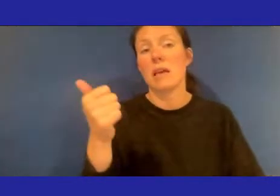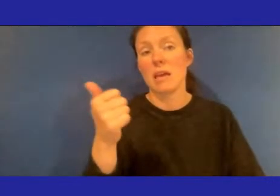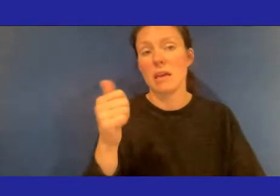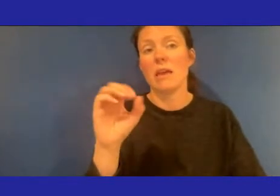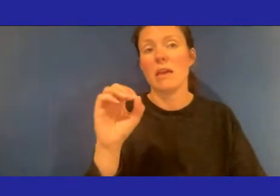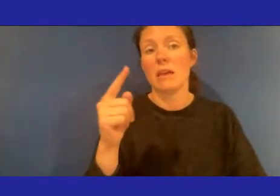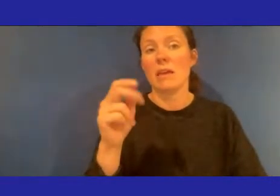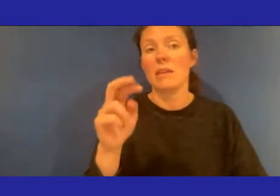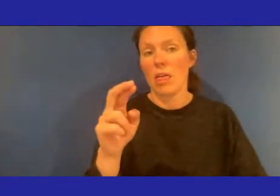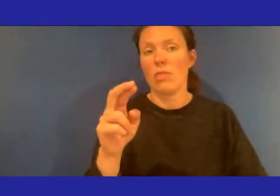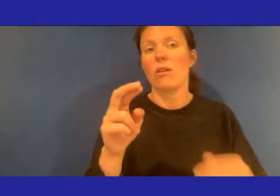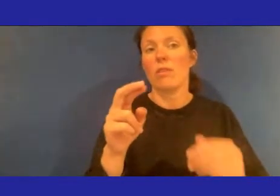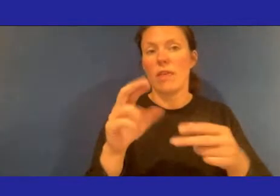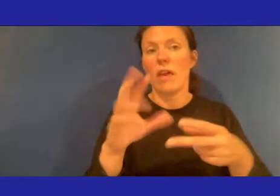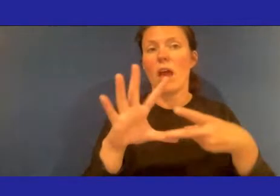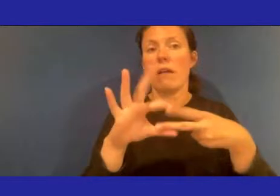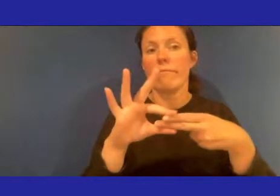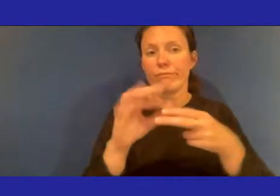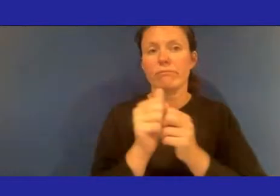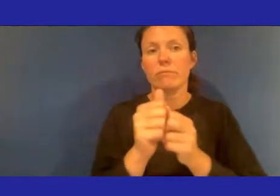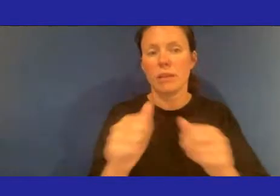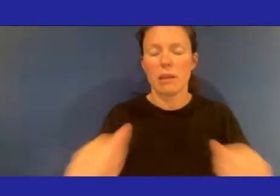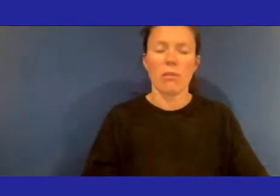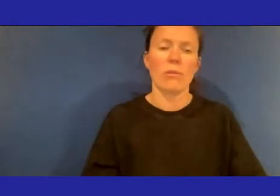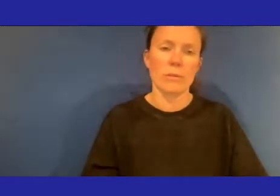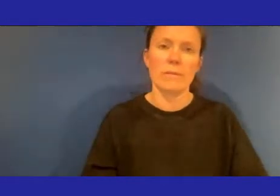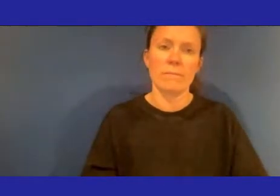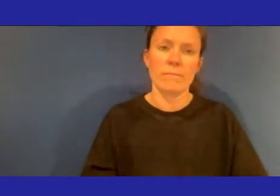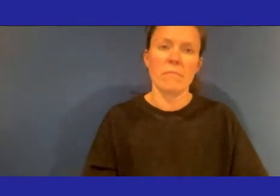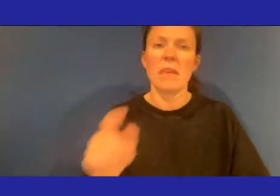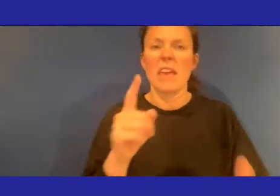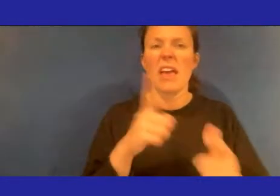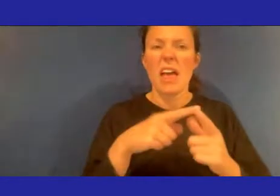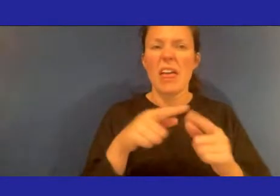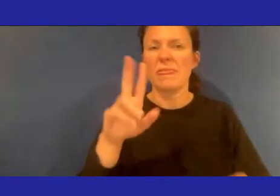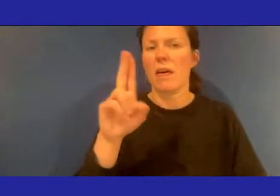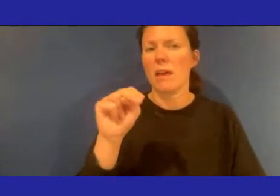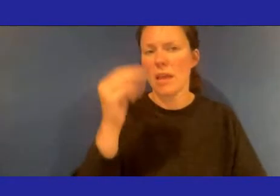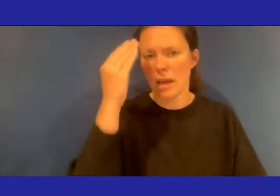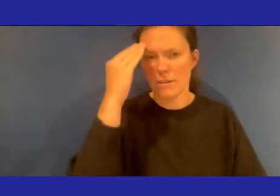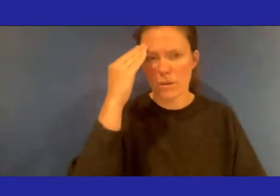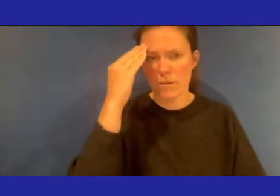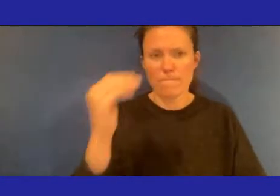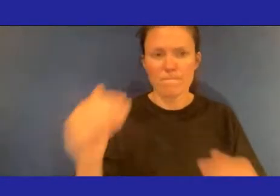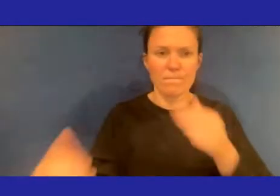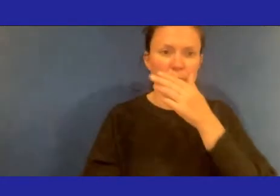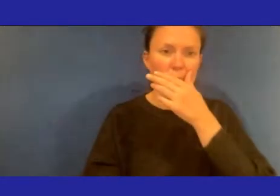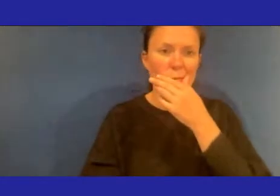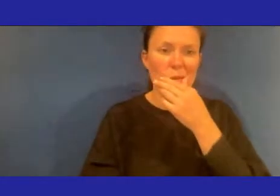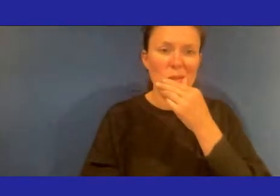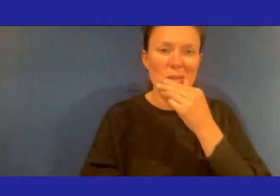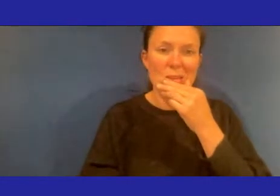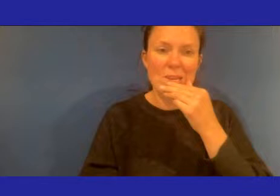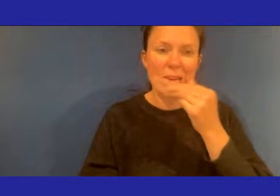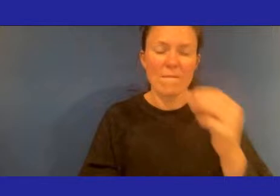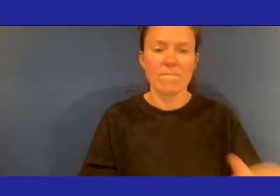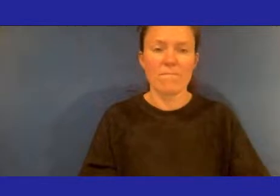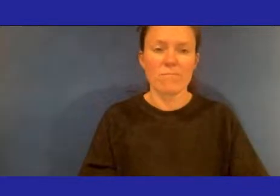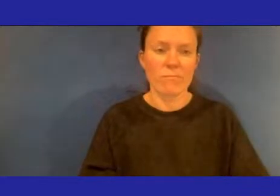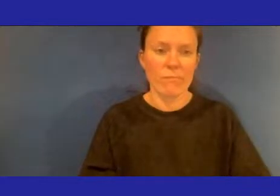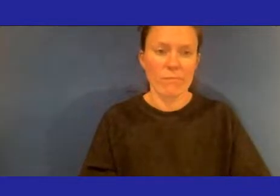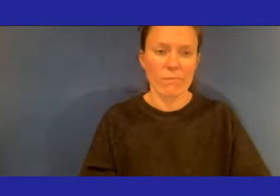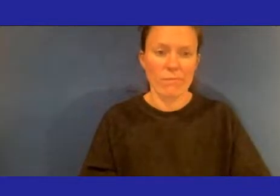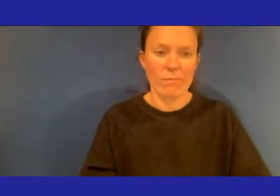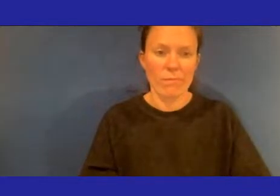separate, because you also have a category of unknown. I think in the next slide, no, the next one, where it says